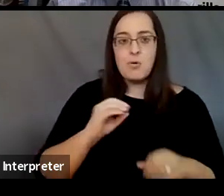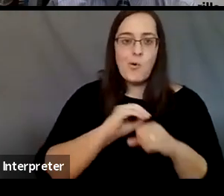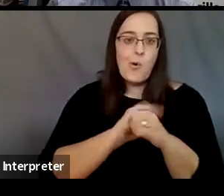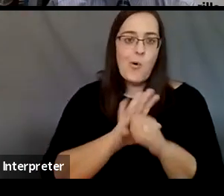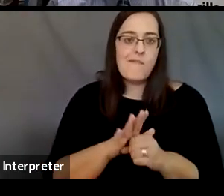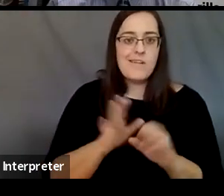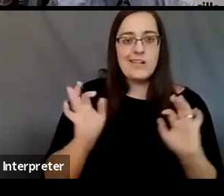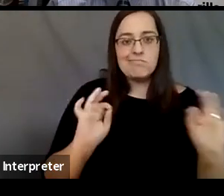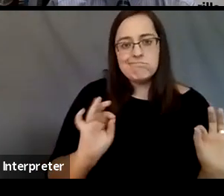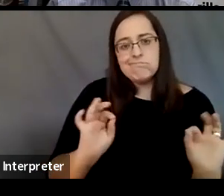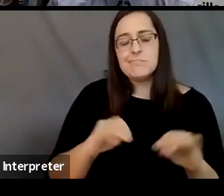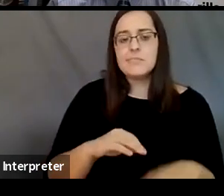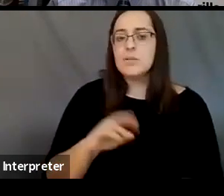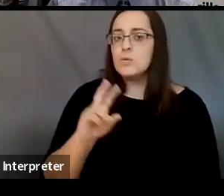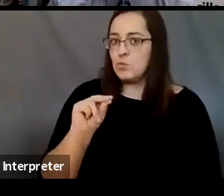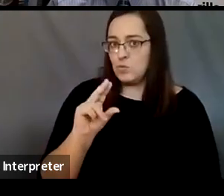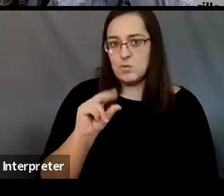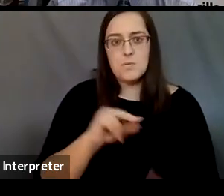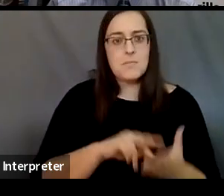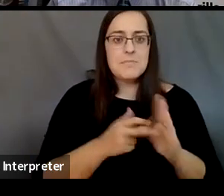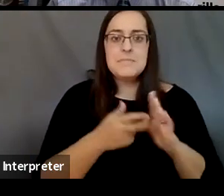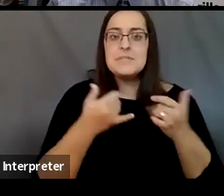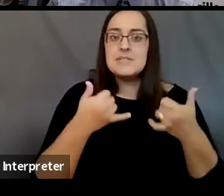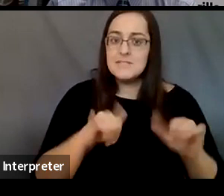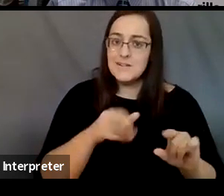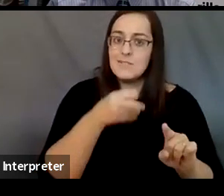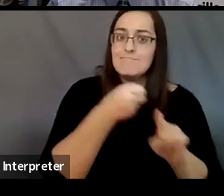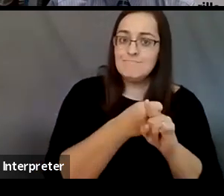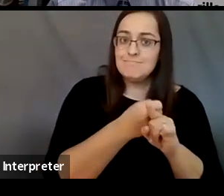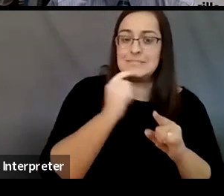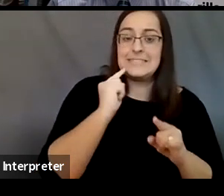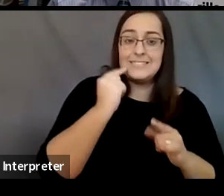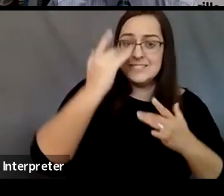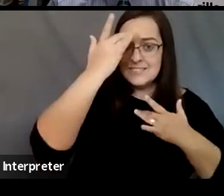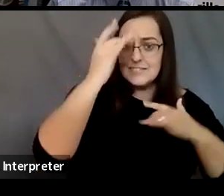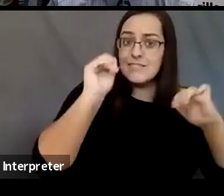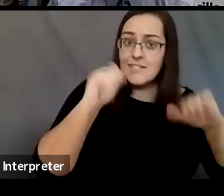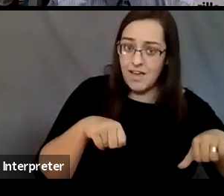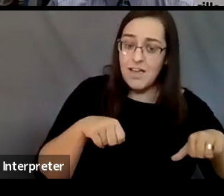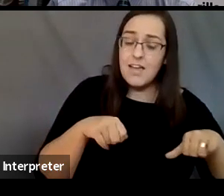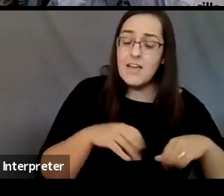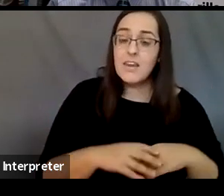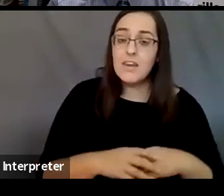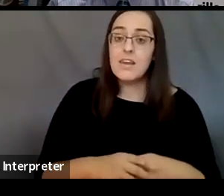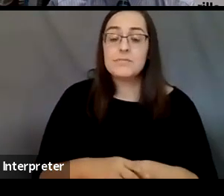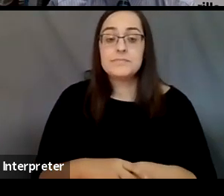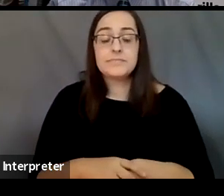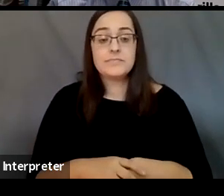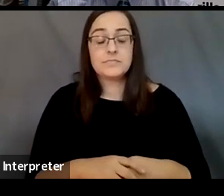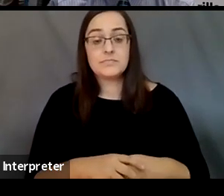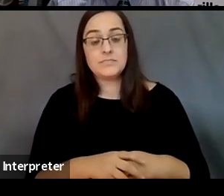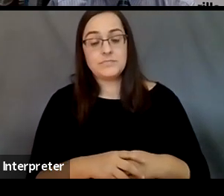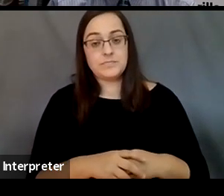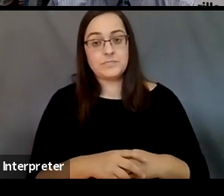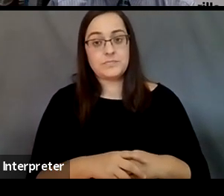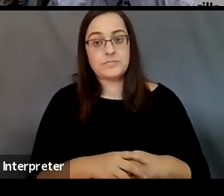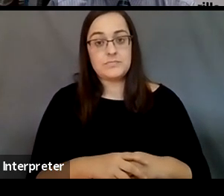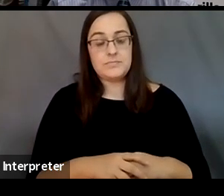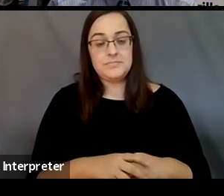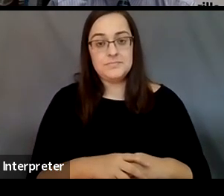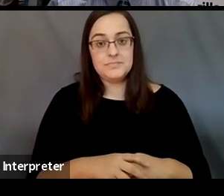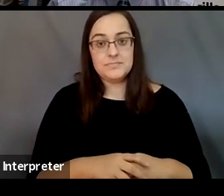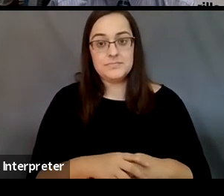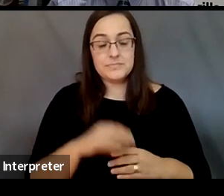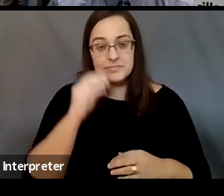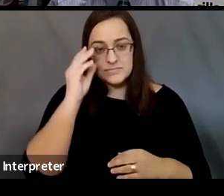a severe infection. And I think that as with anything else, because this is also a